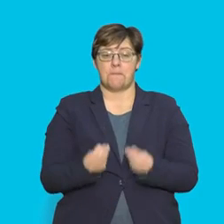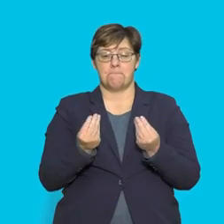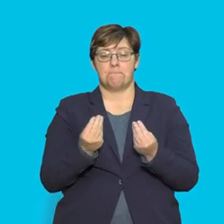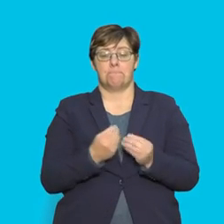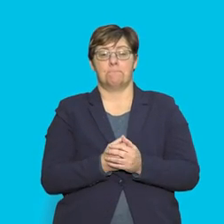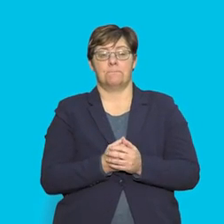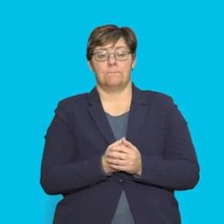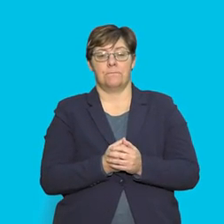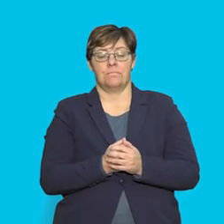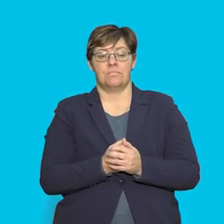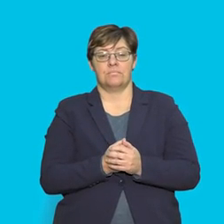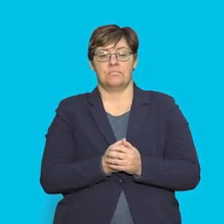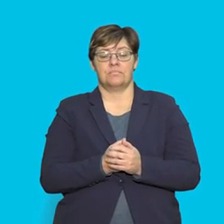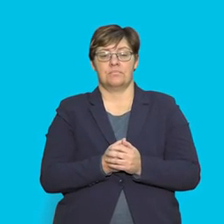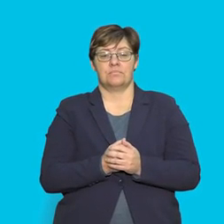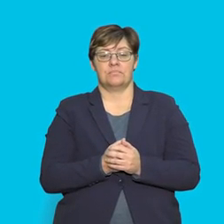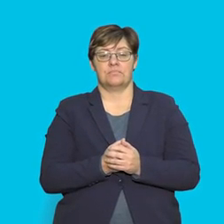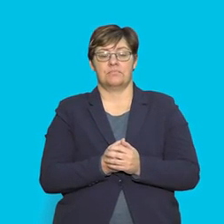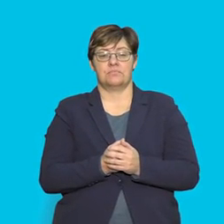will have